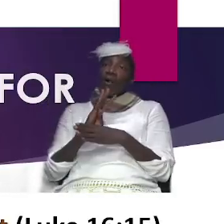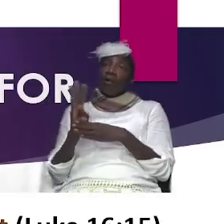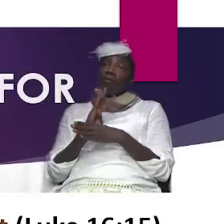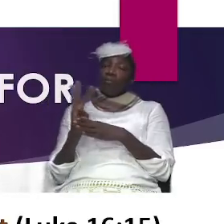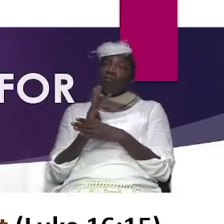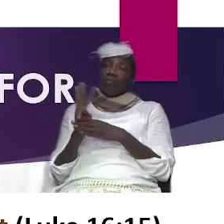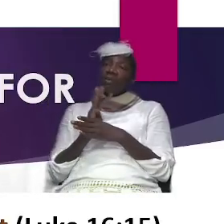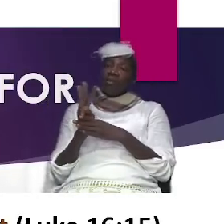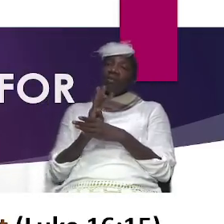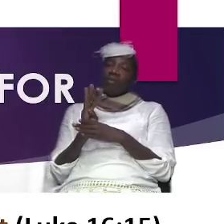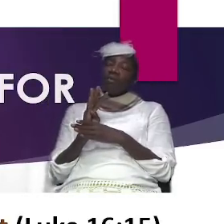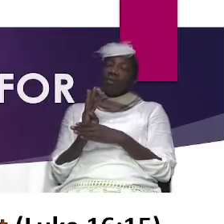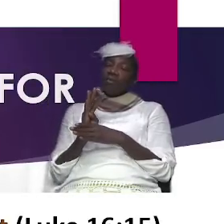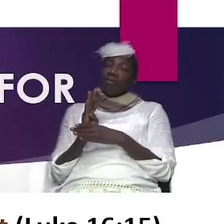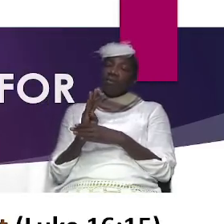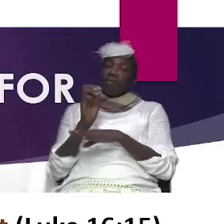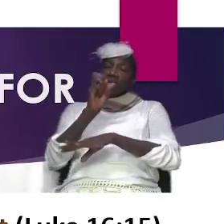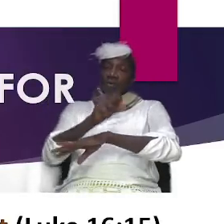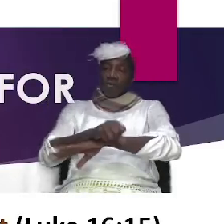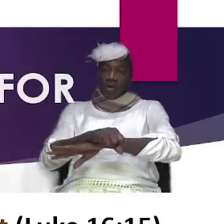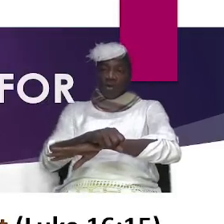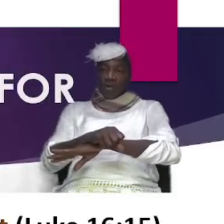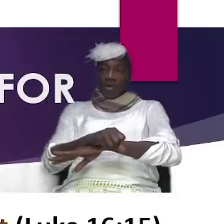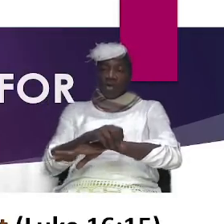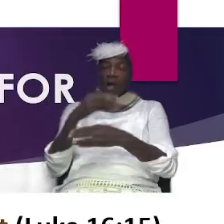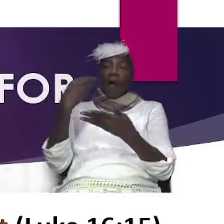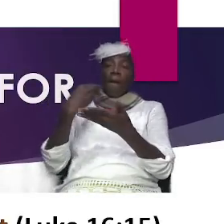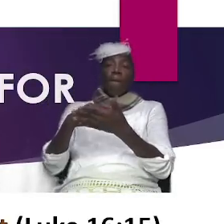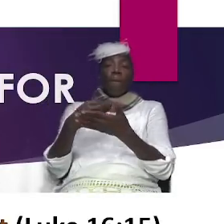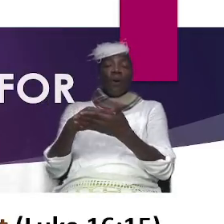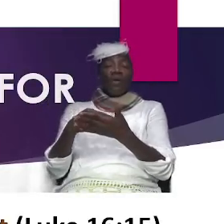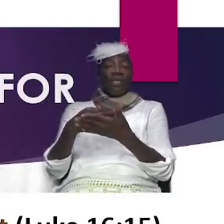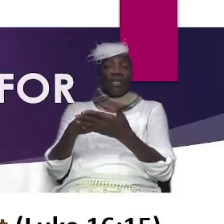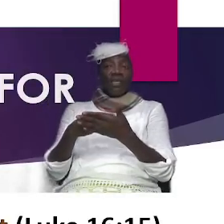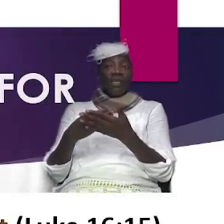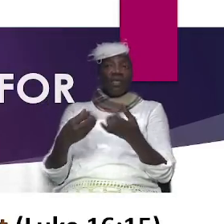conducted, that money is an important